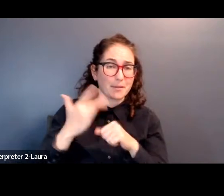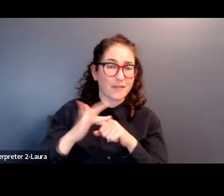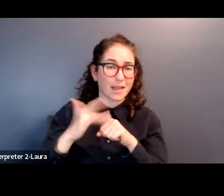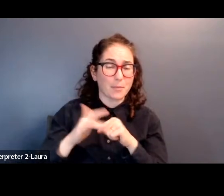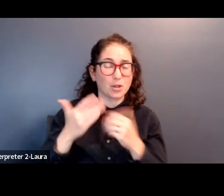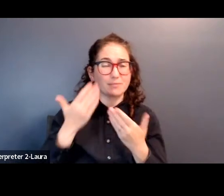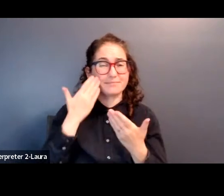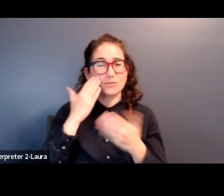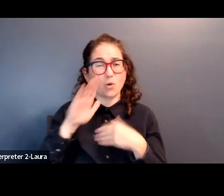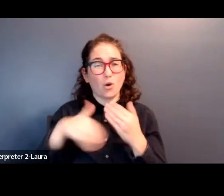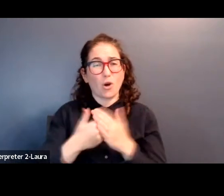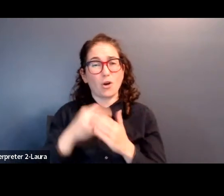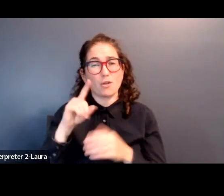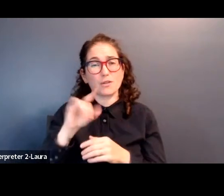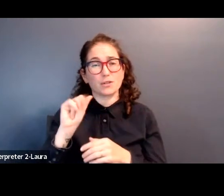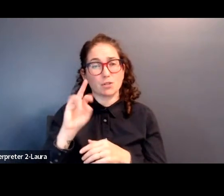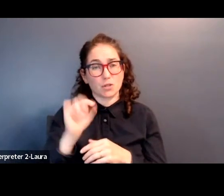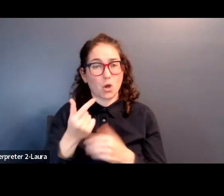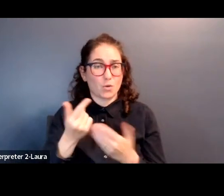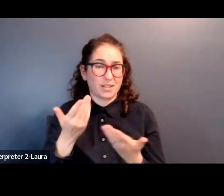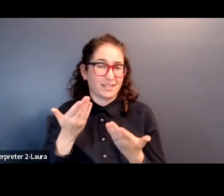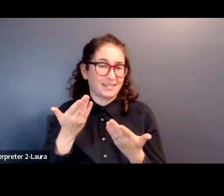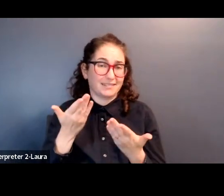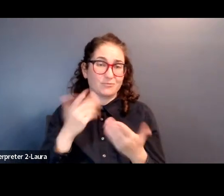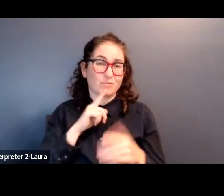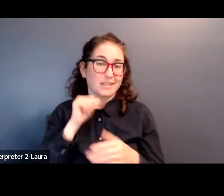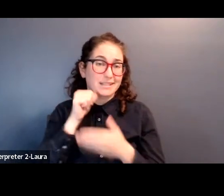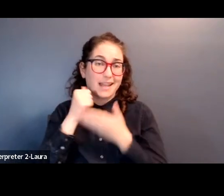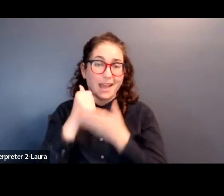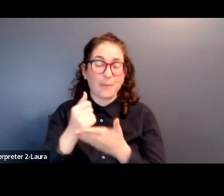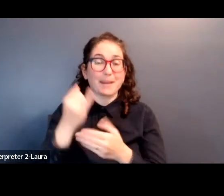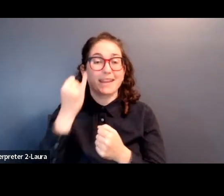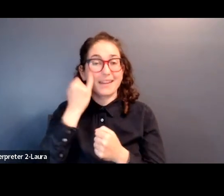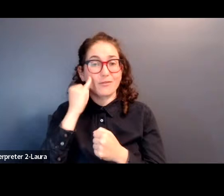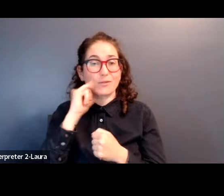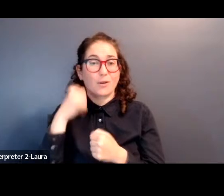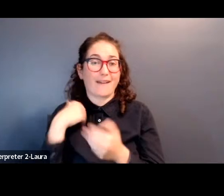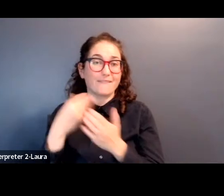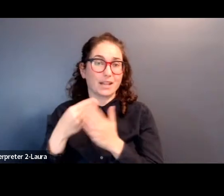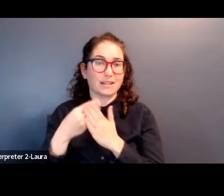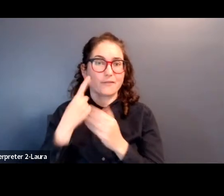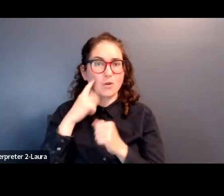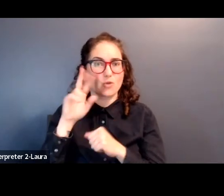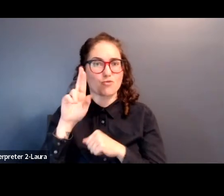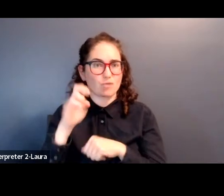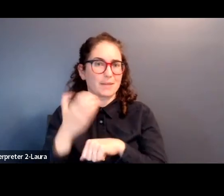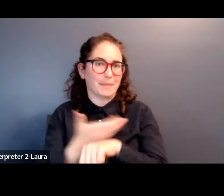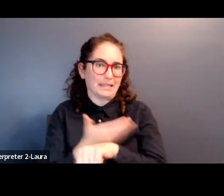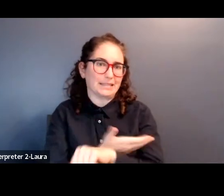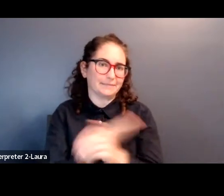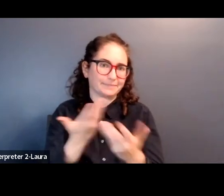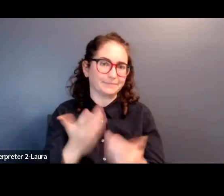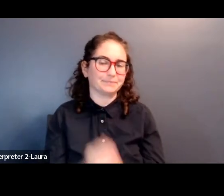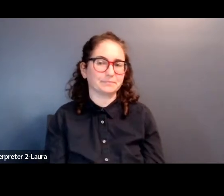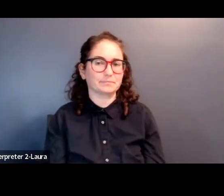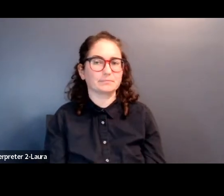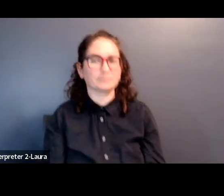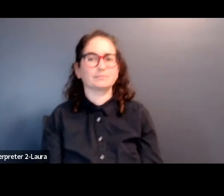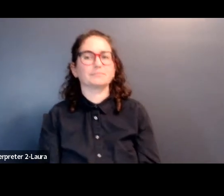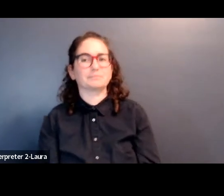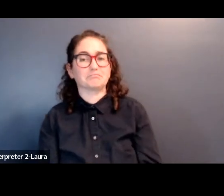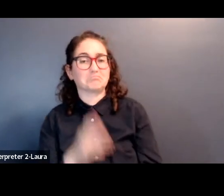help if conversions or rebuilding funding is not available. I will